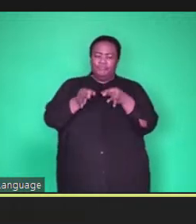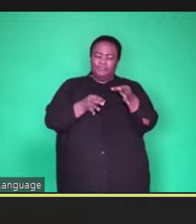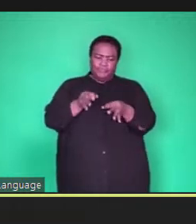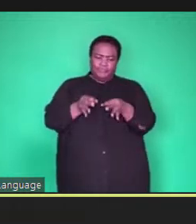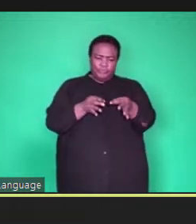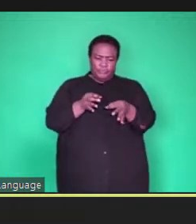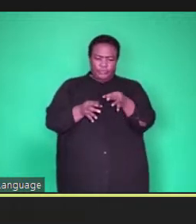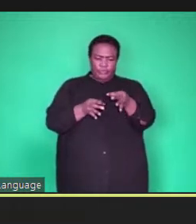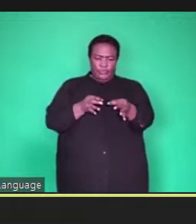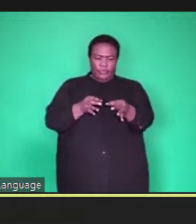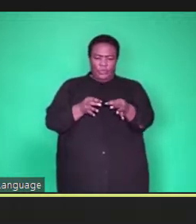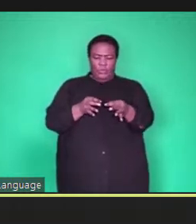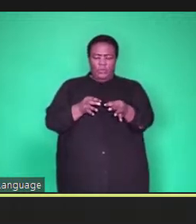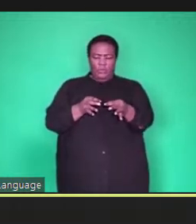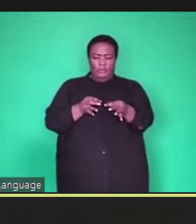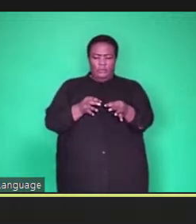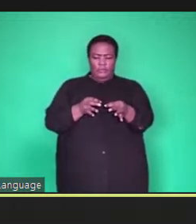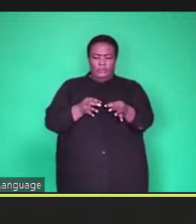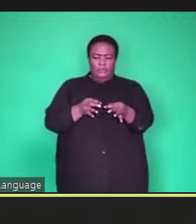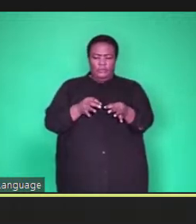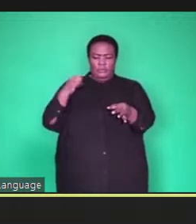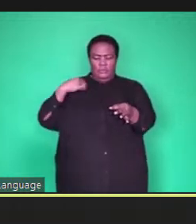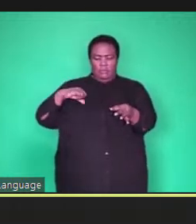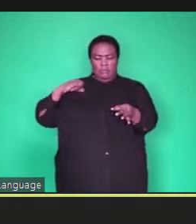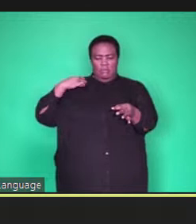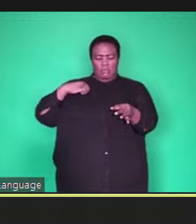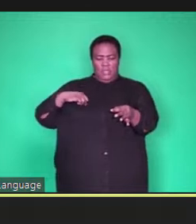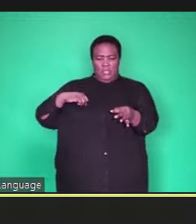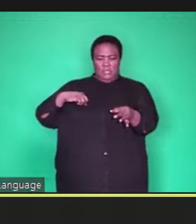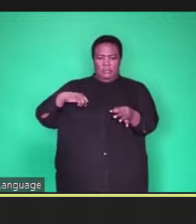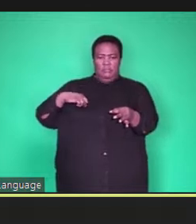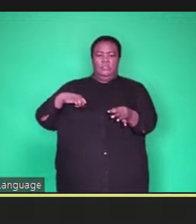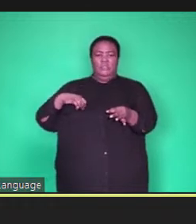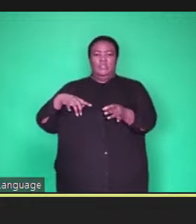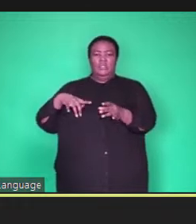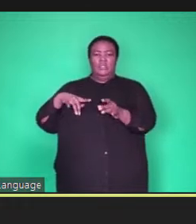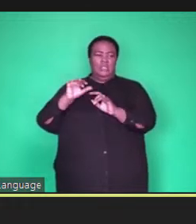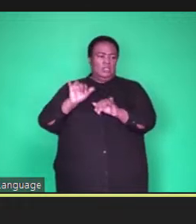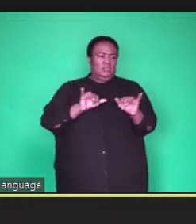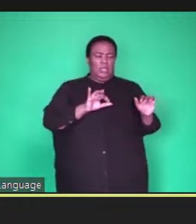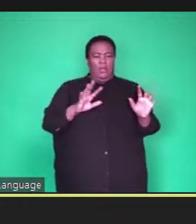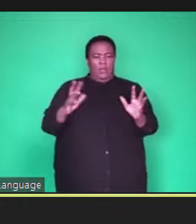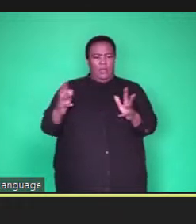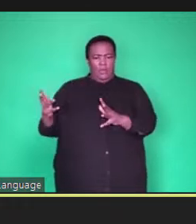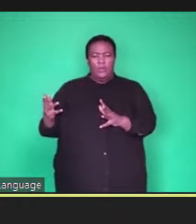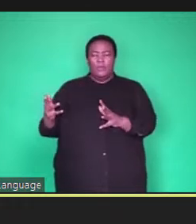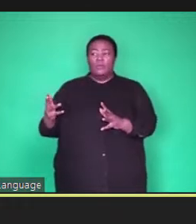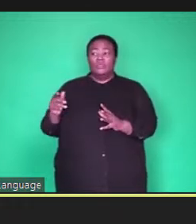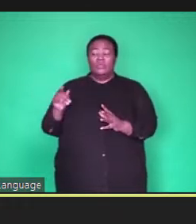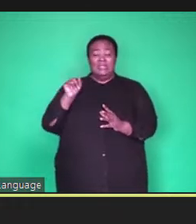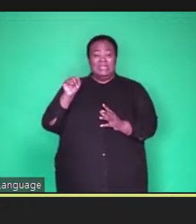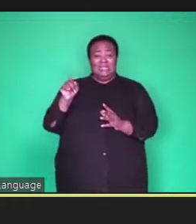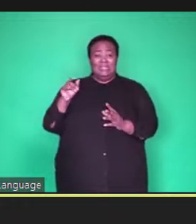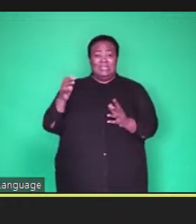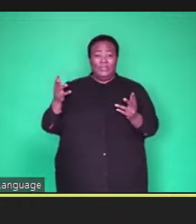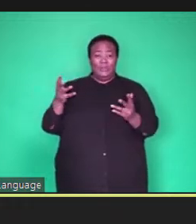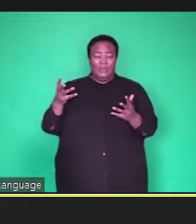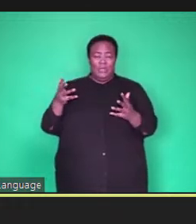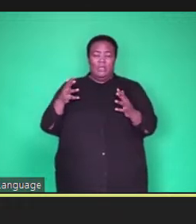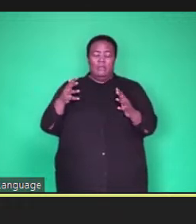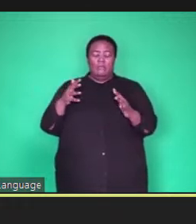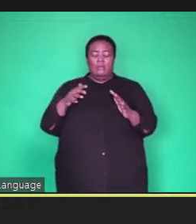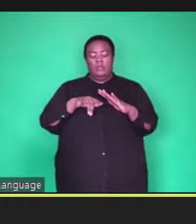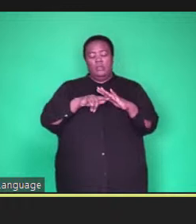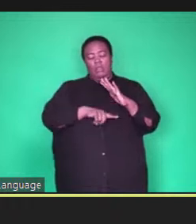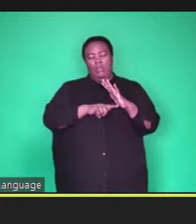settlement types of municipalities. Again, this is blunt at a low level in the census.